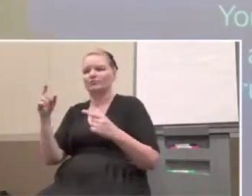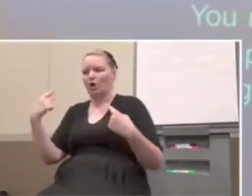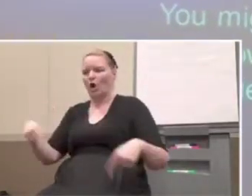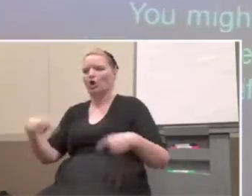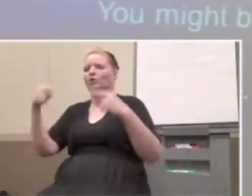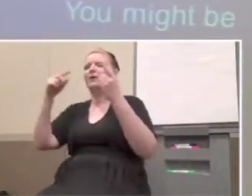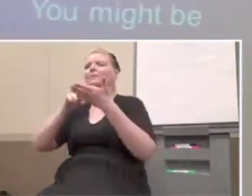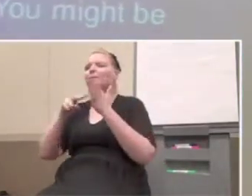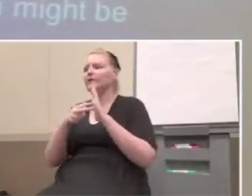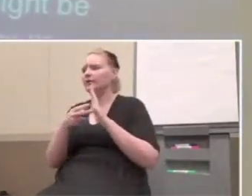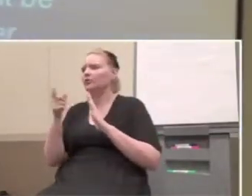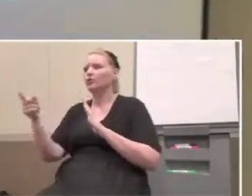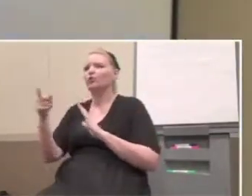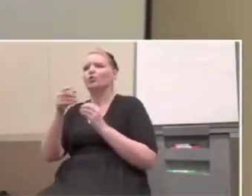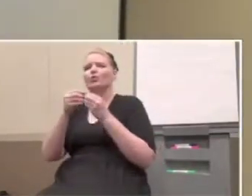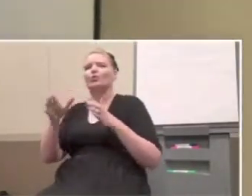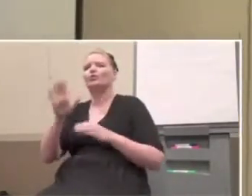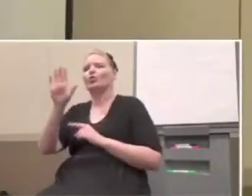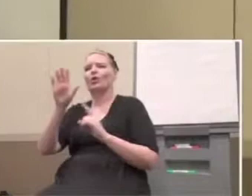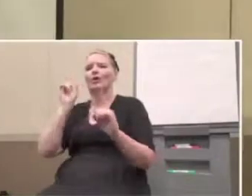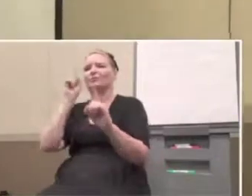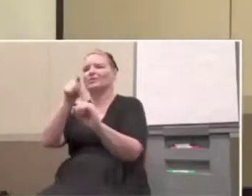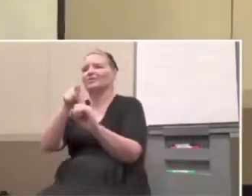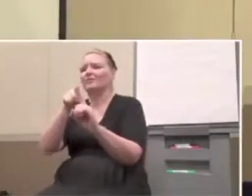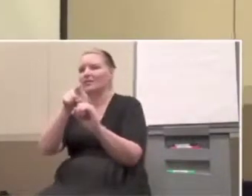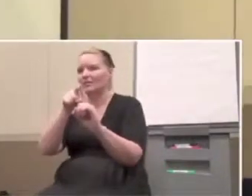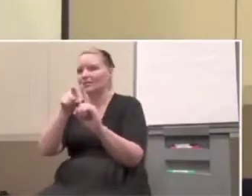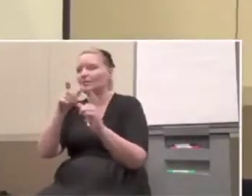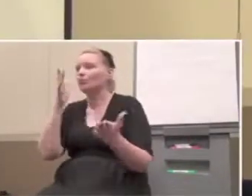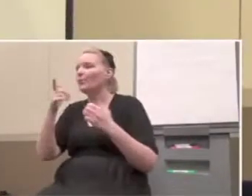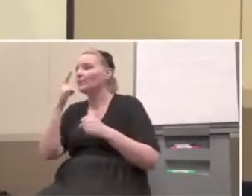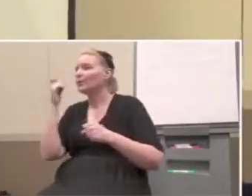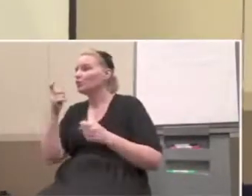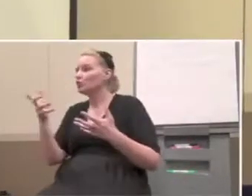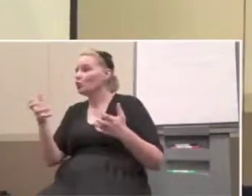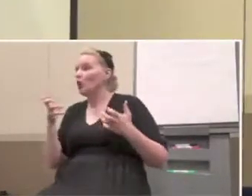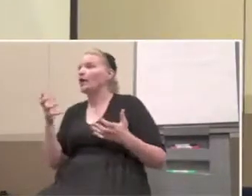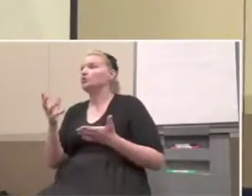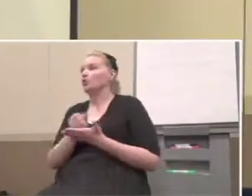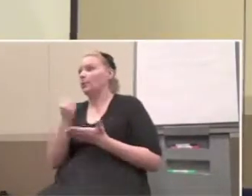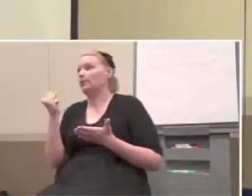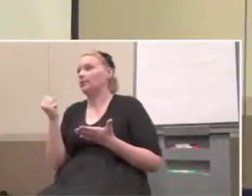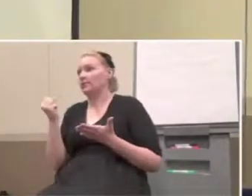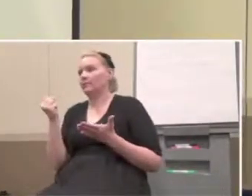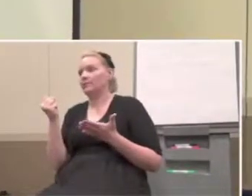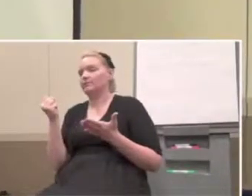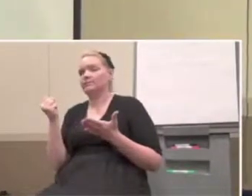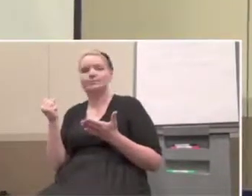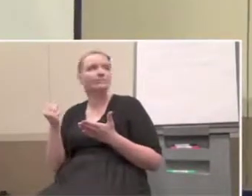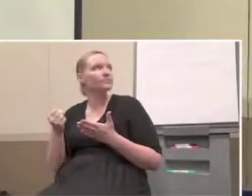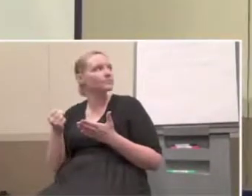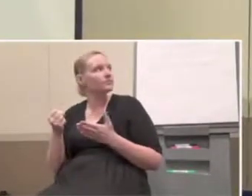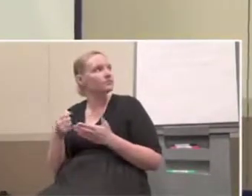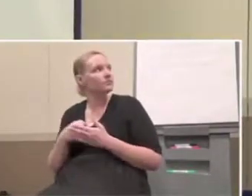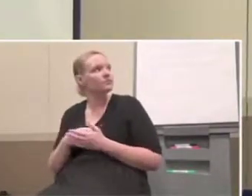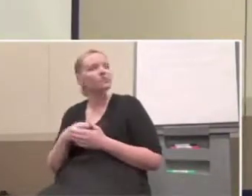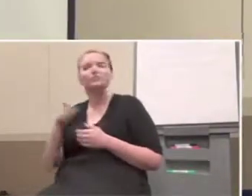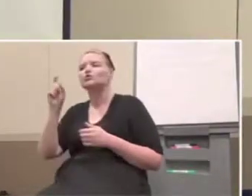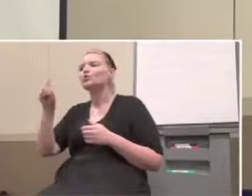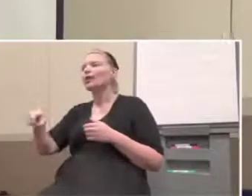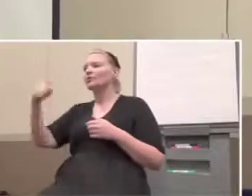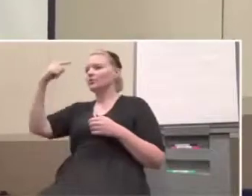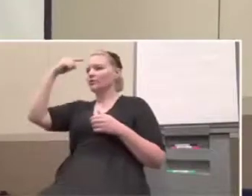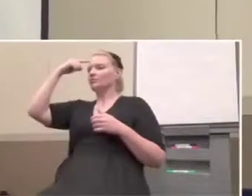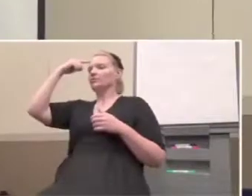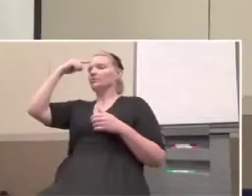your objectivity. And probably because you want to win. So, be cognizant of the fact when you find that